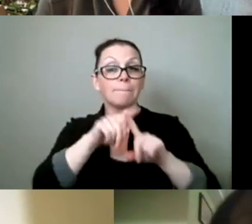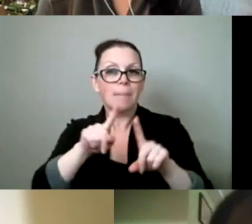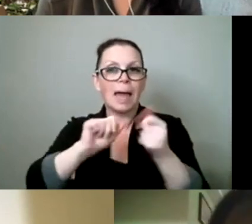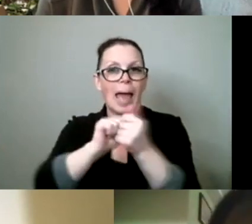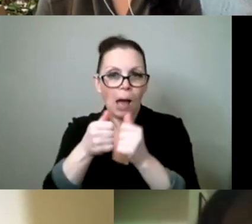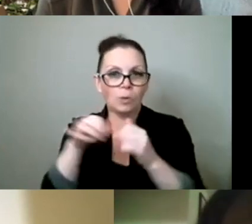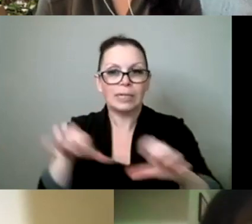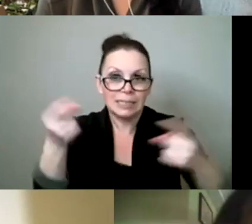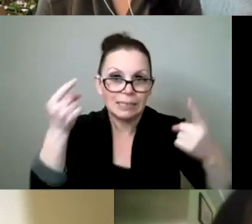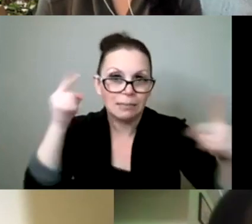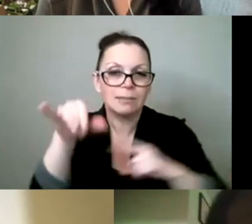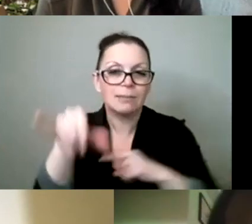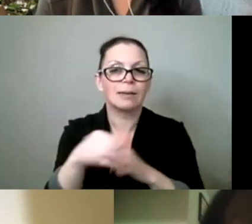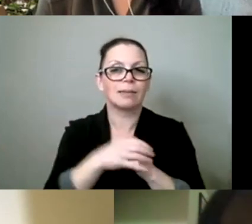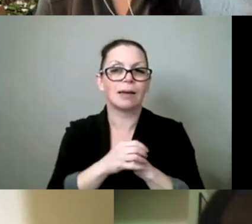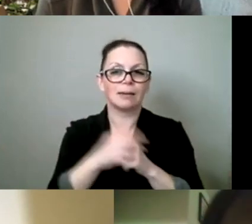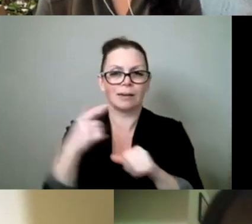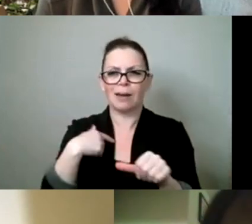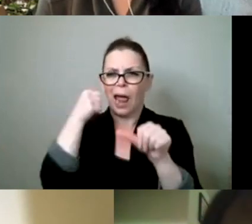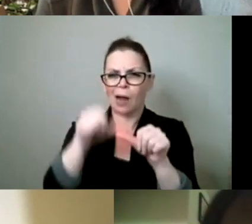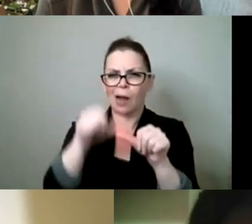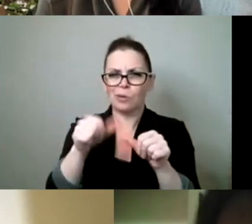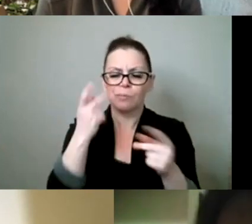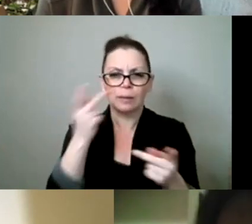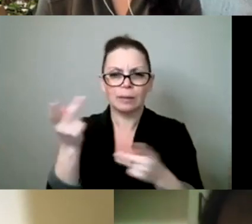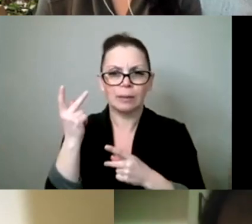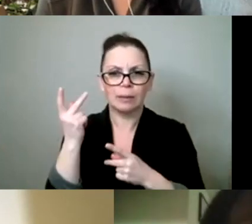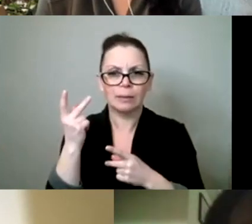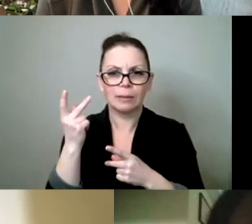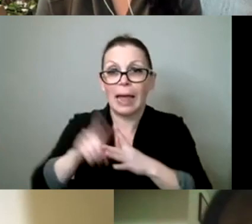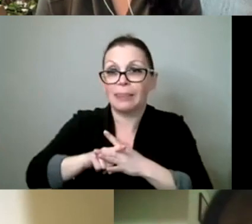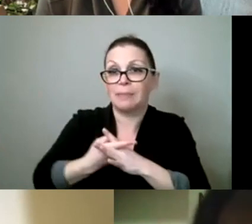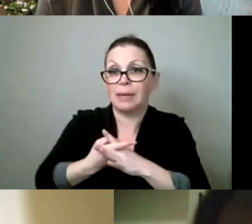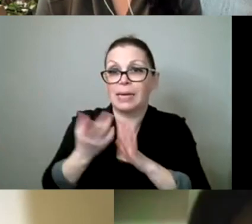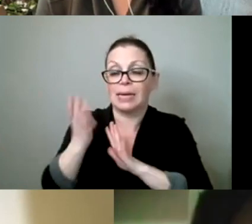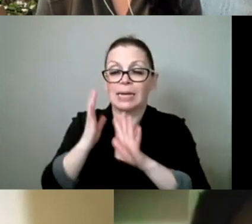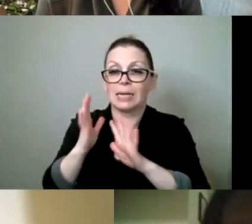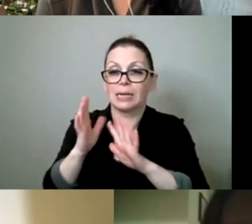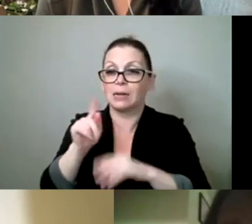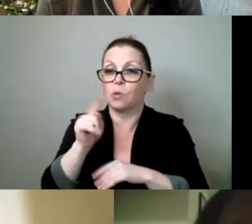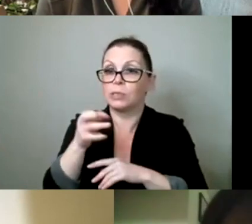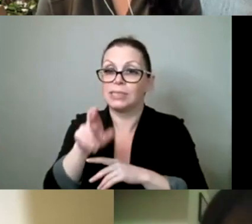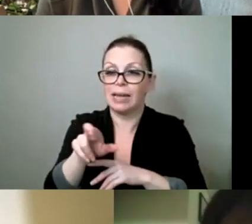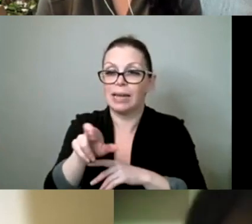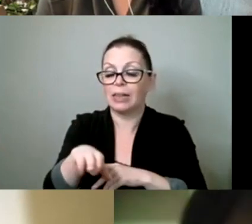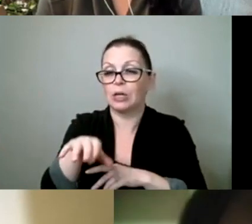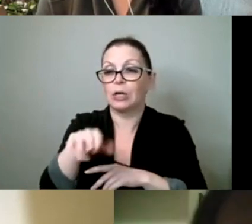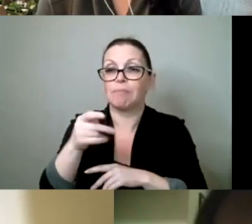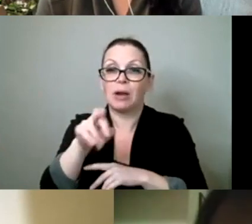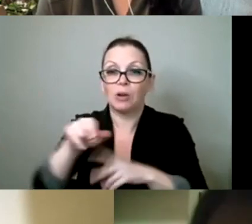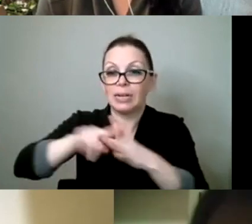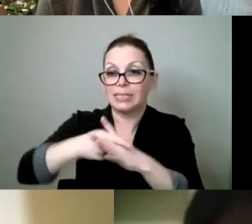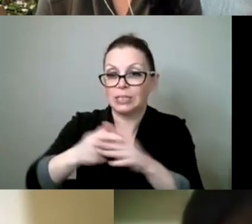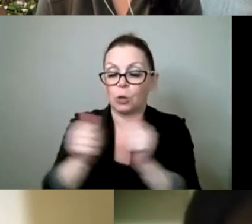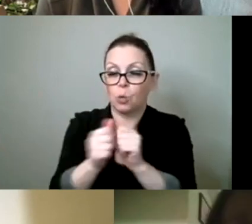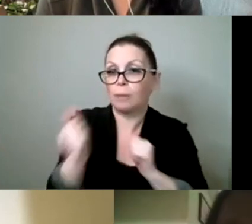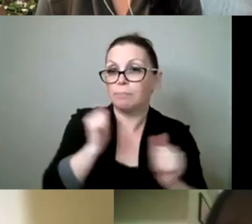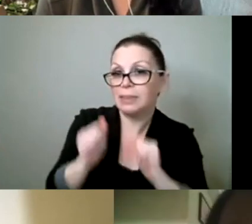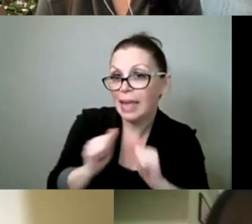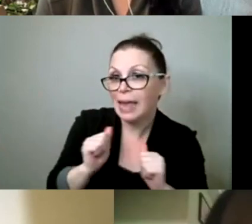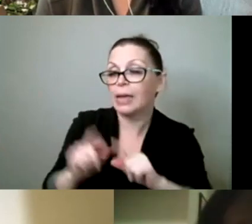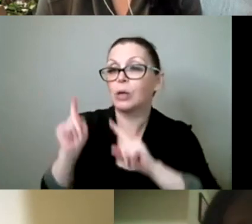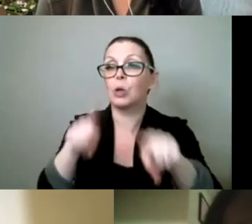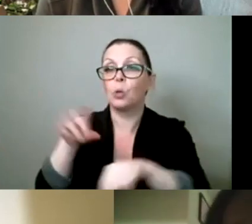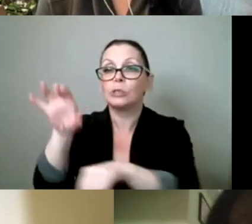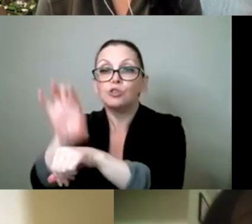it, he was, and I remember at the very beginning, you know, he was doing the plays, going to like churches, going to